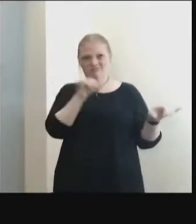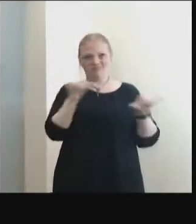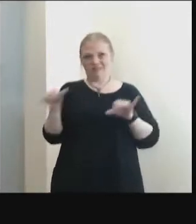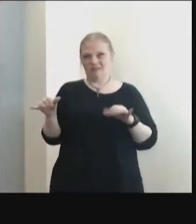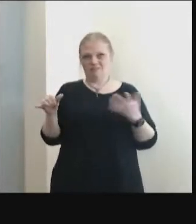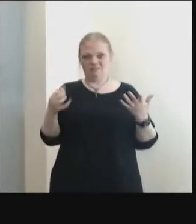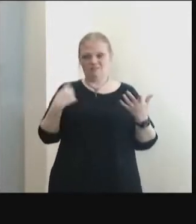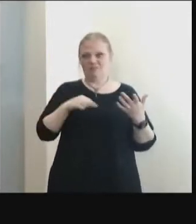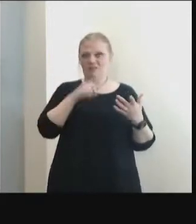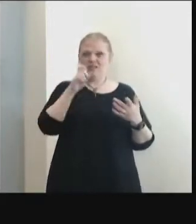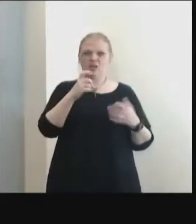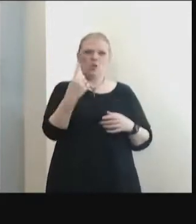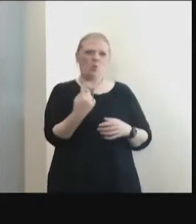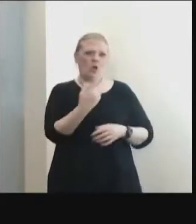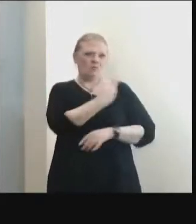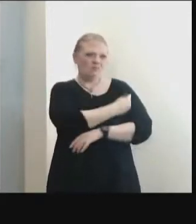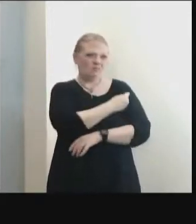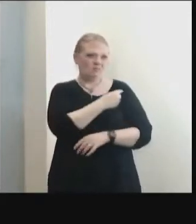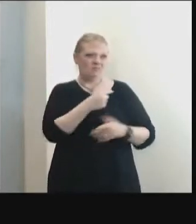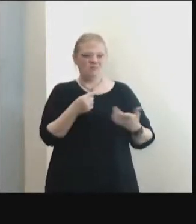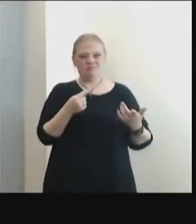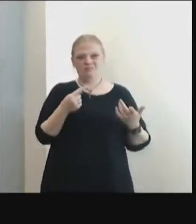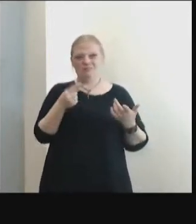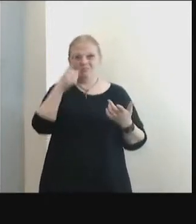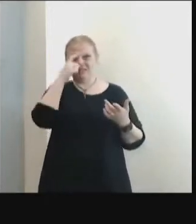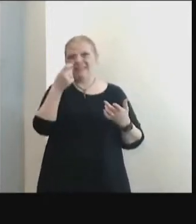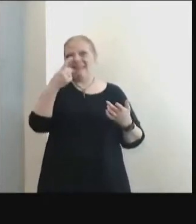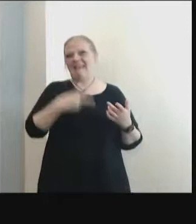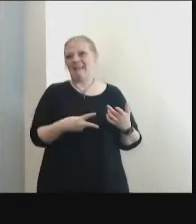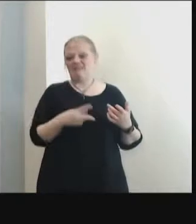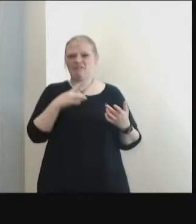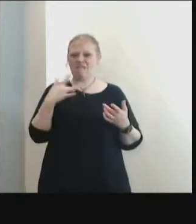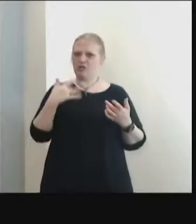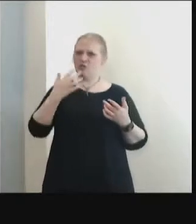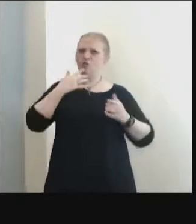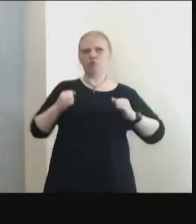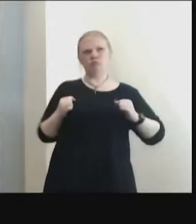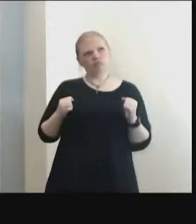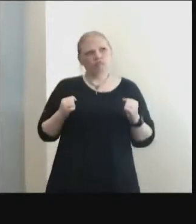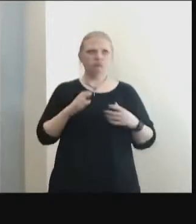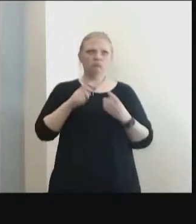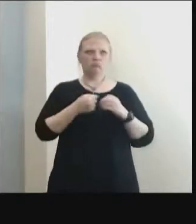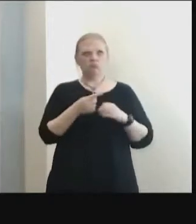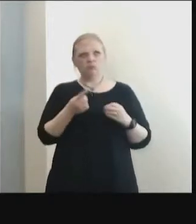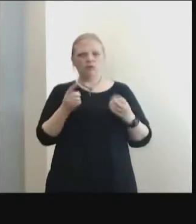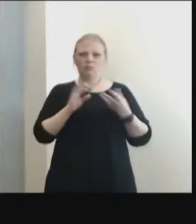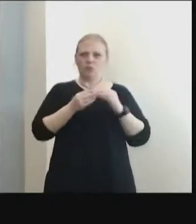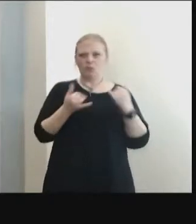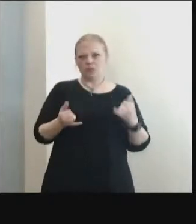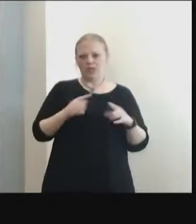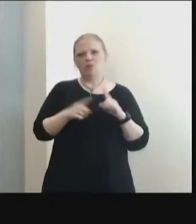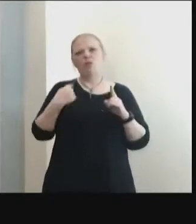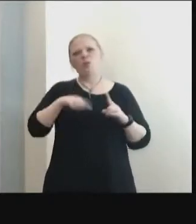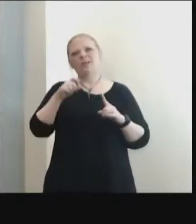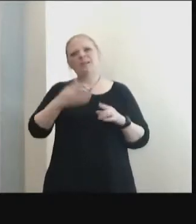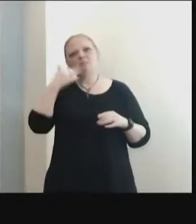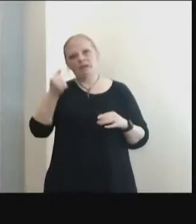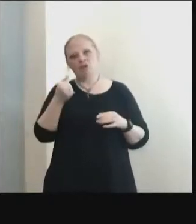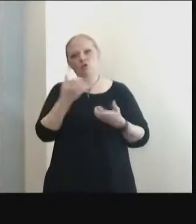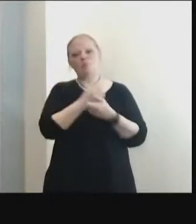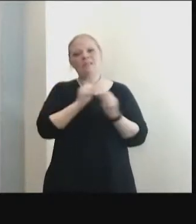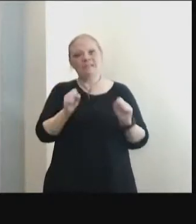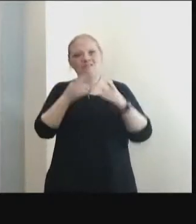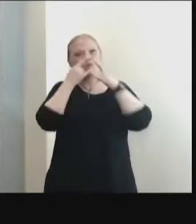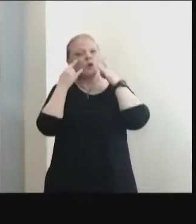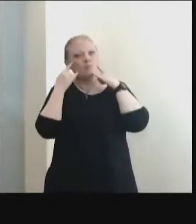is 1 dose. Only about half have been fully vaccinated. I feel good about where we are, but we need to be better. So please be safe out there, wear your